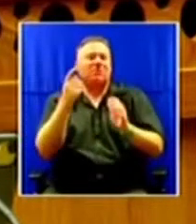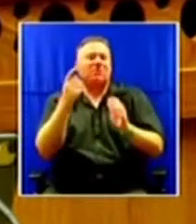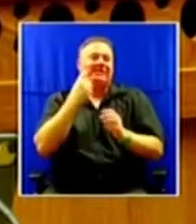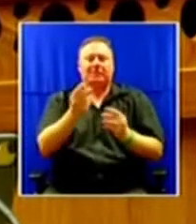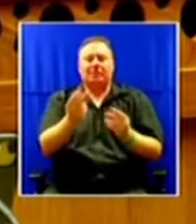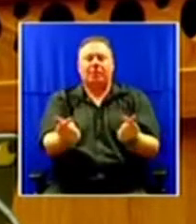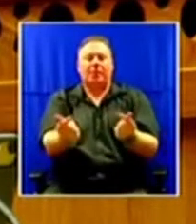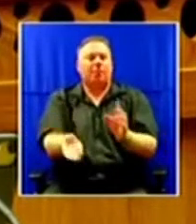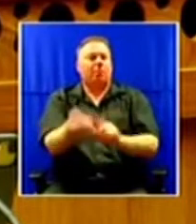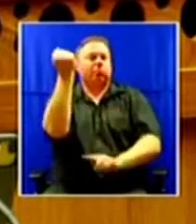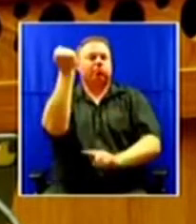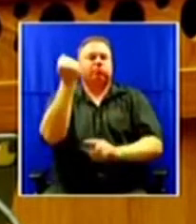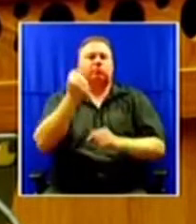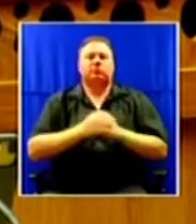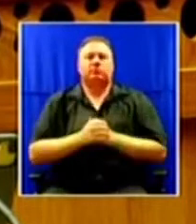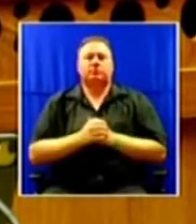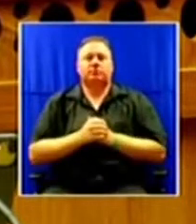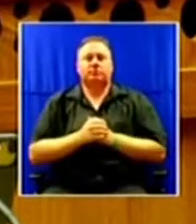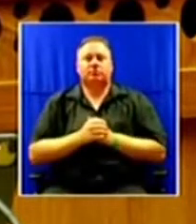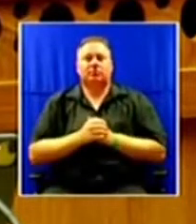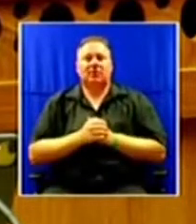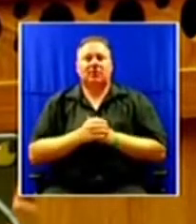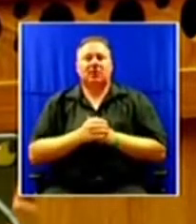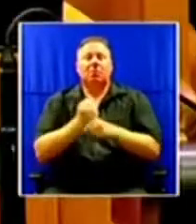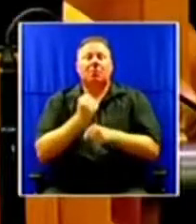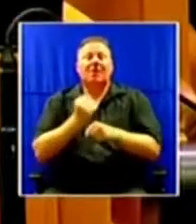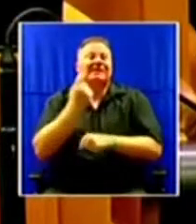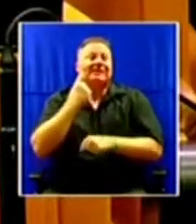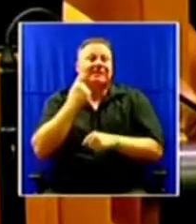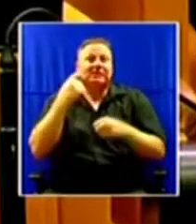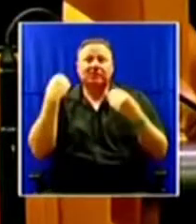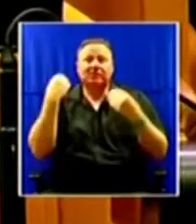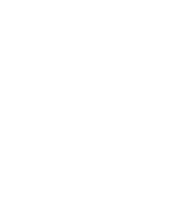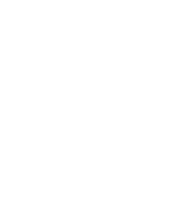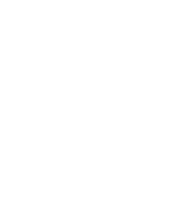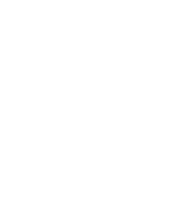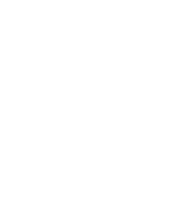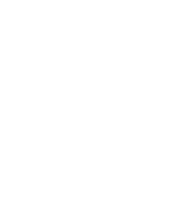We are making it easier for business to do business.